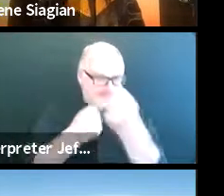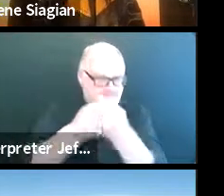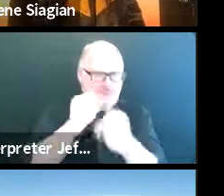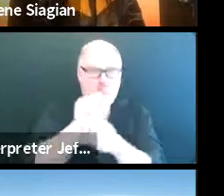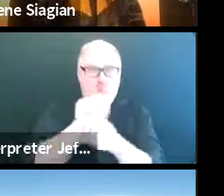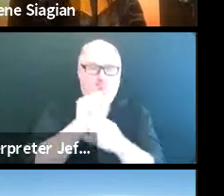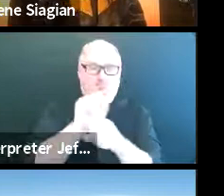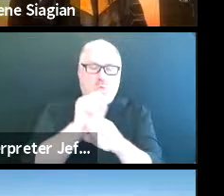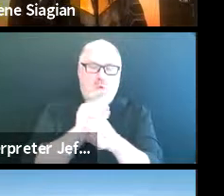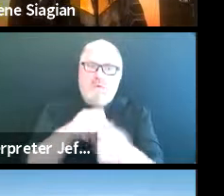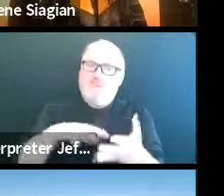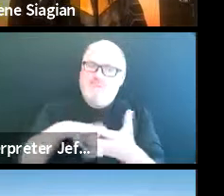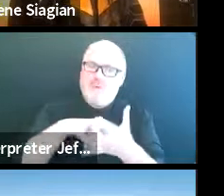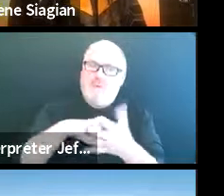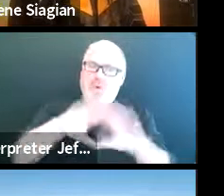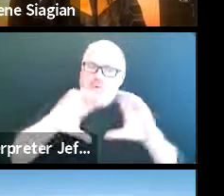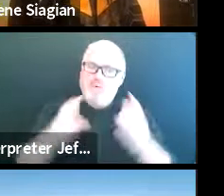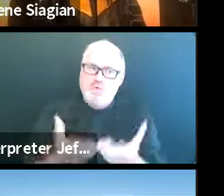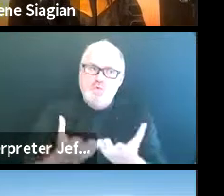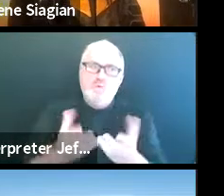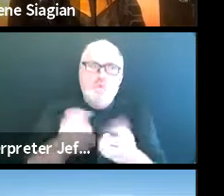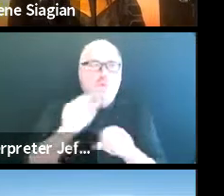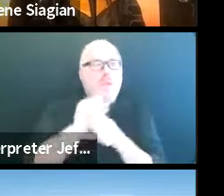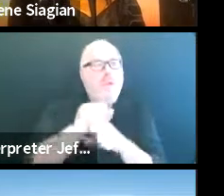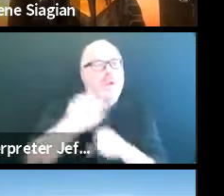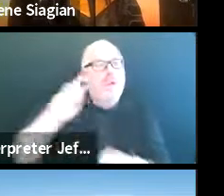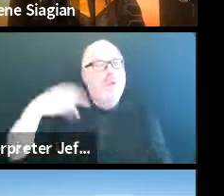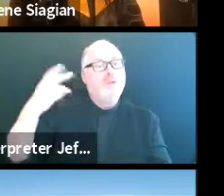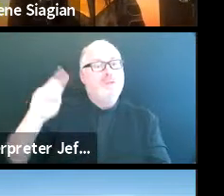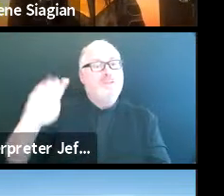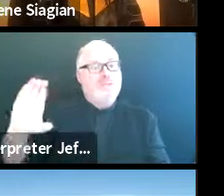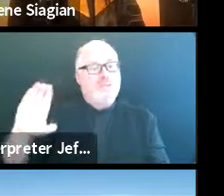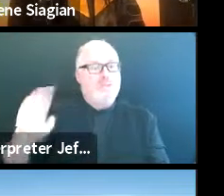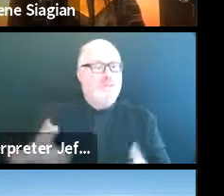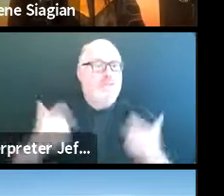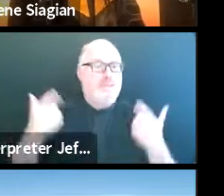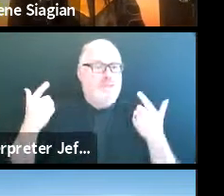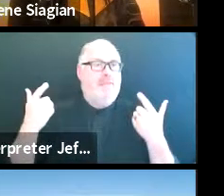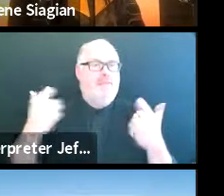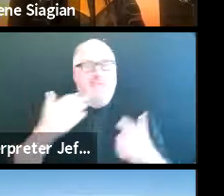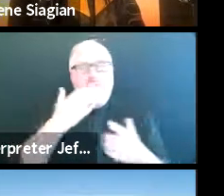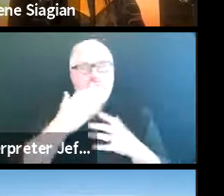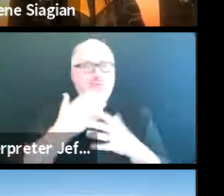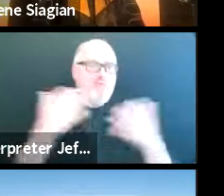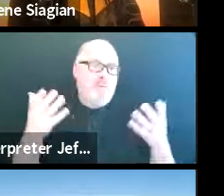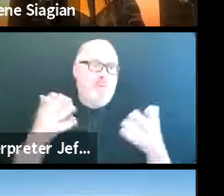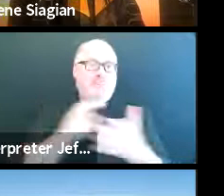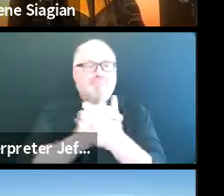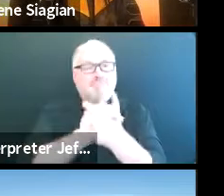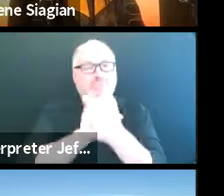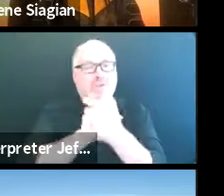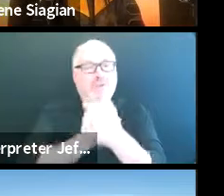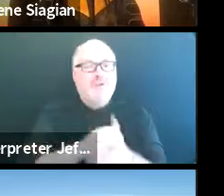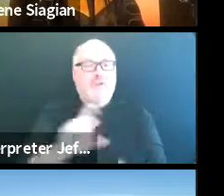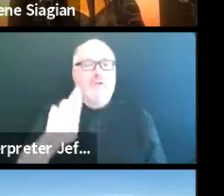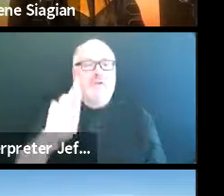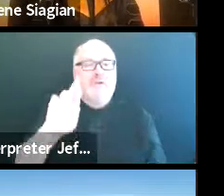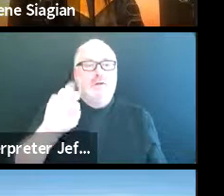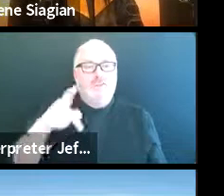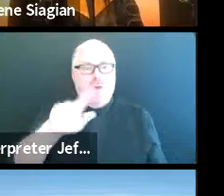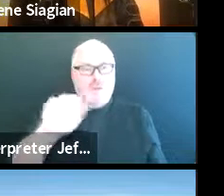this really vulnerable population out in Washington, where she lives. So congratulations, Dr. Raposa. It's been a